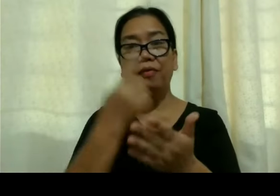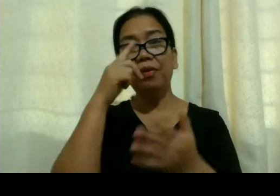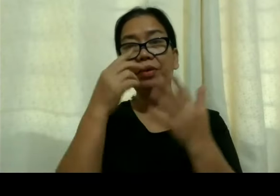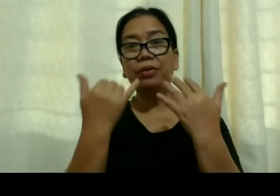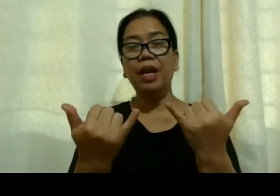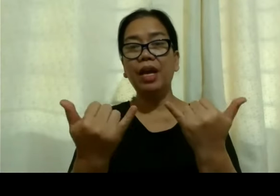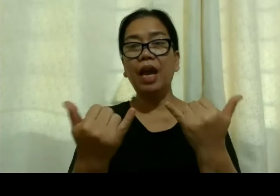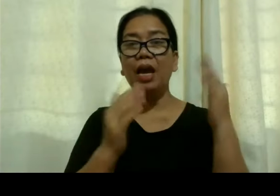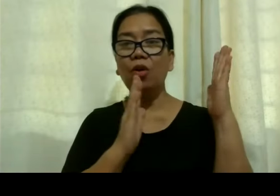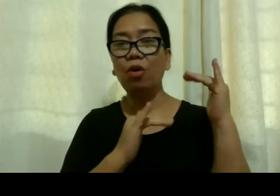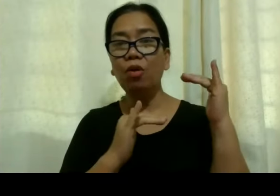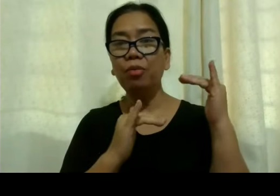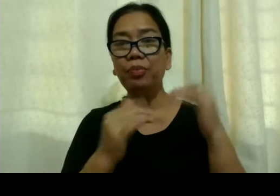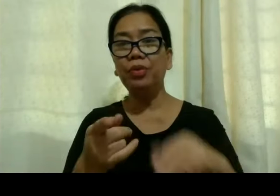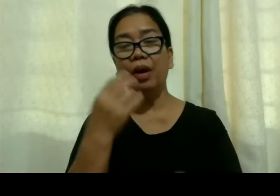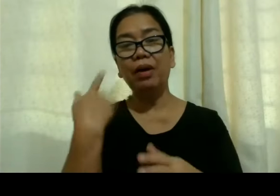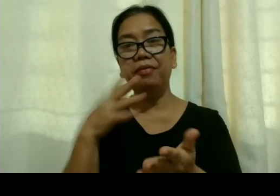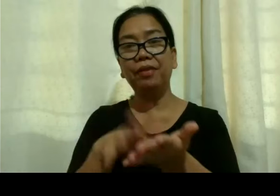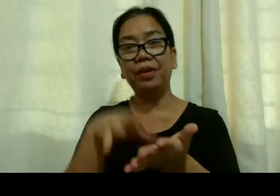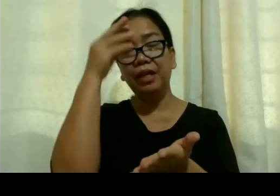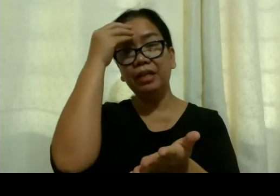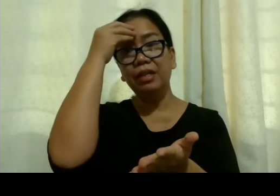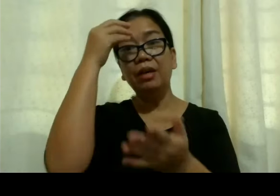That's all for today. I hope you